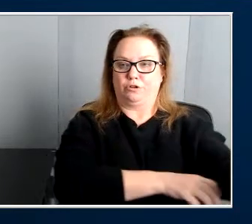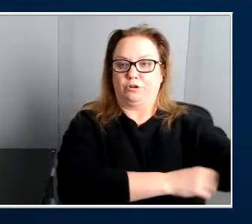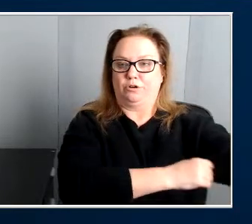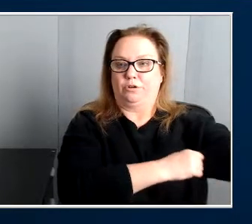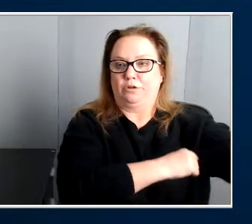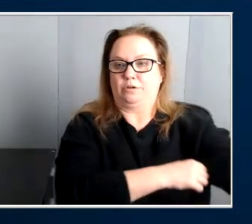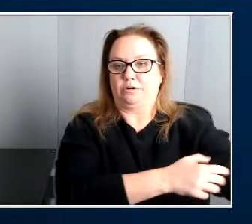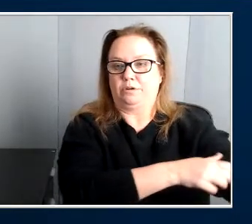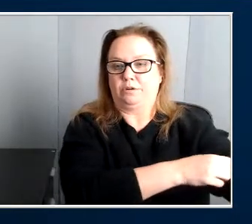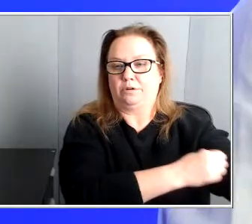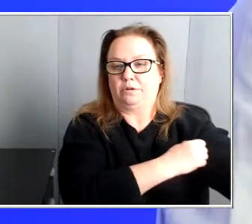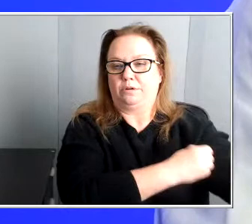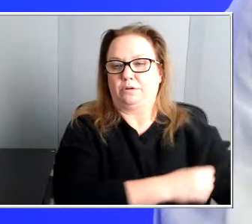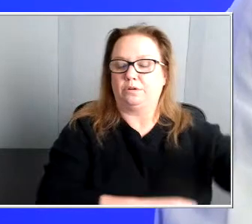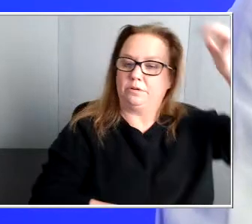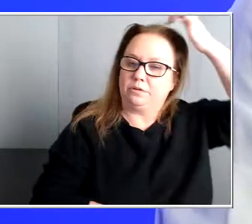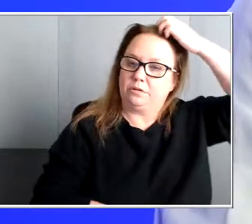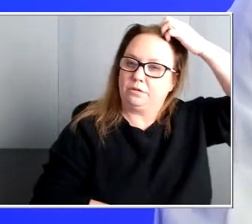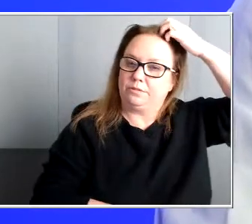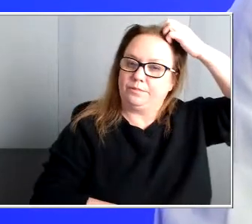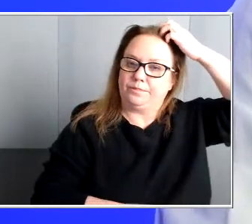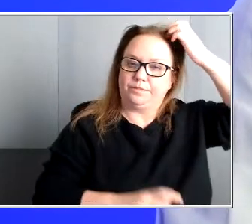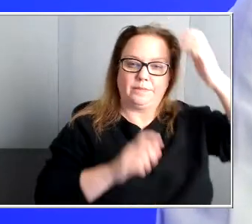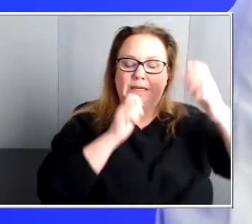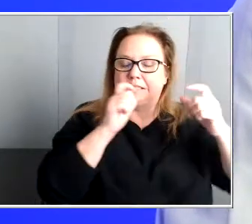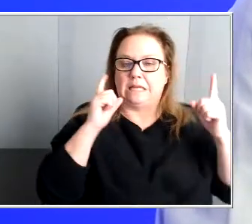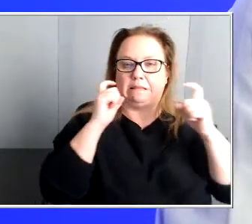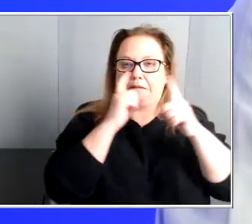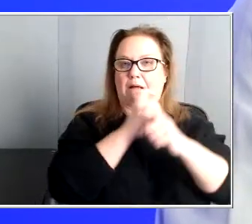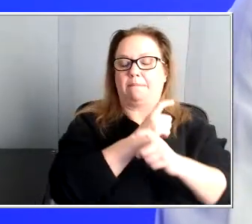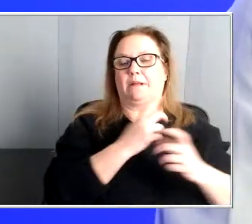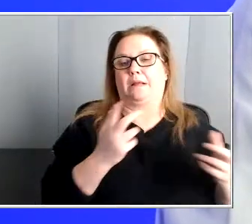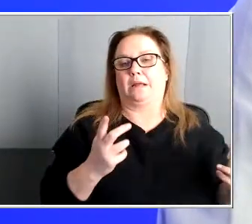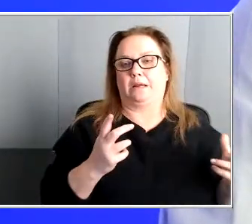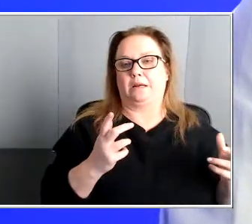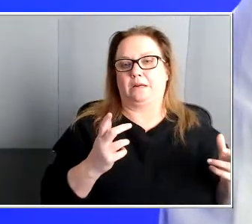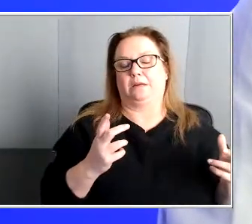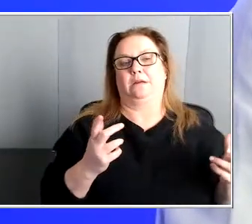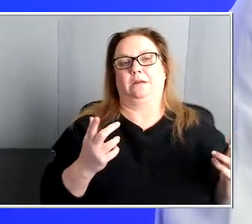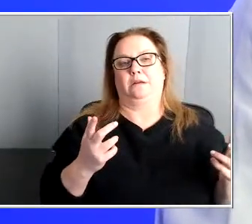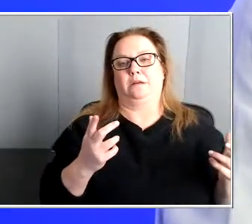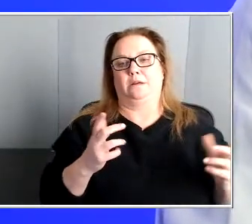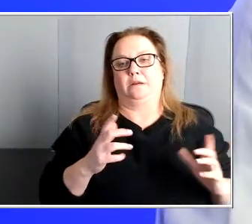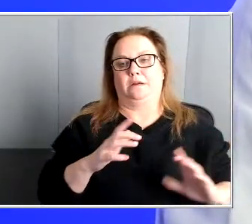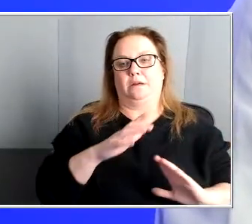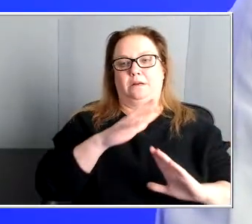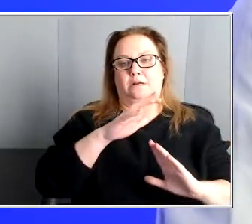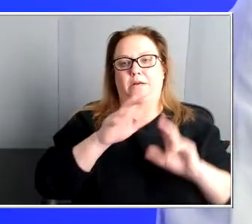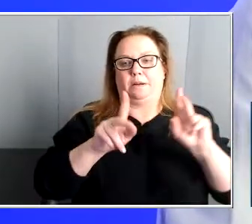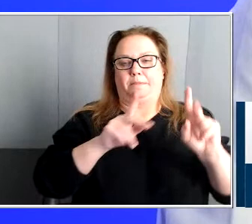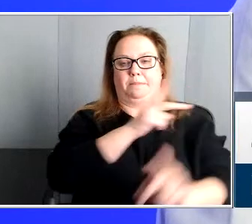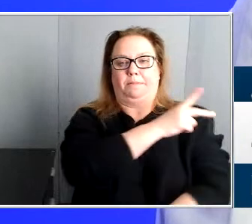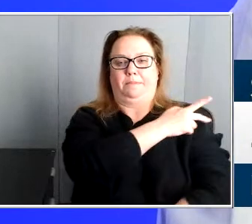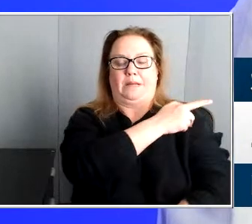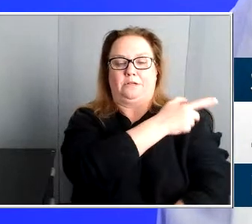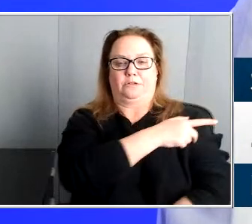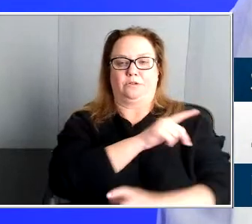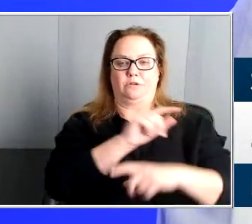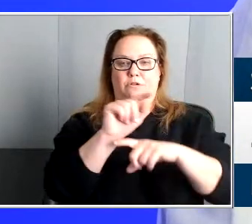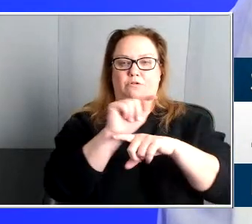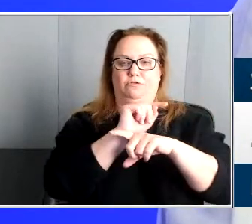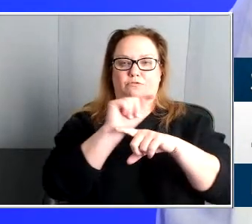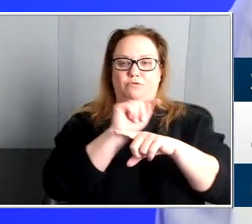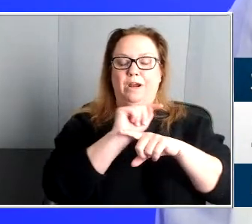No, it's not that complicated. We rely more on the Dopplers. Patients are trained to get